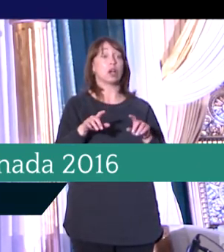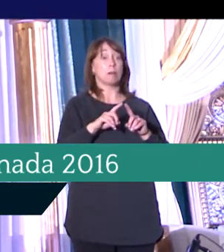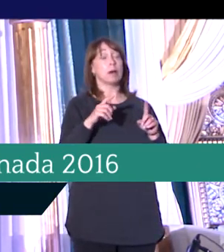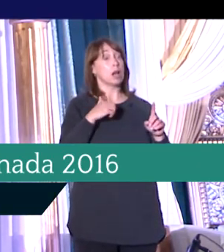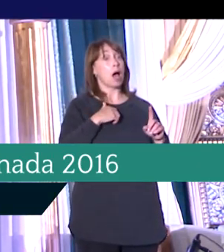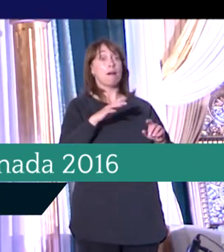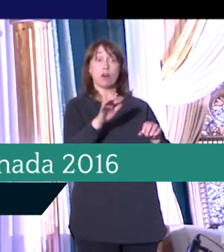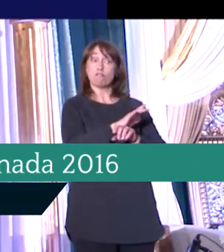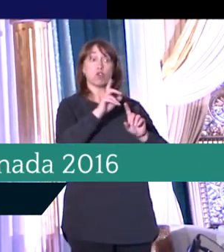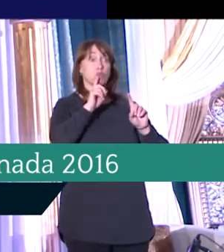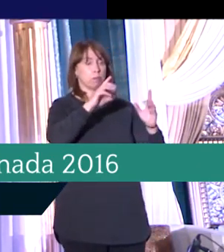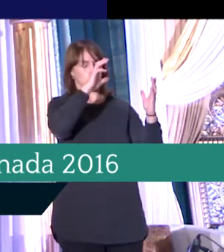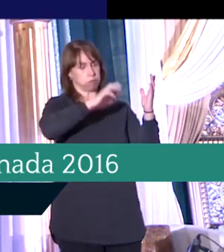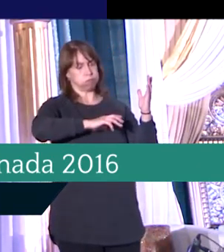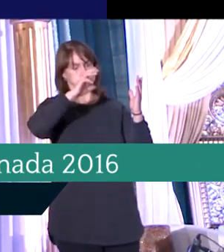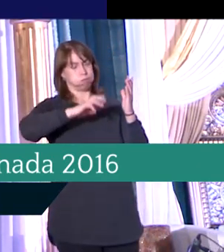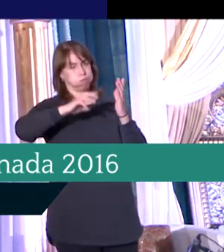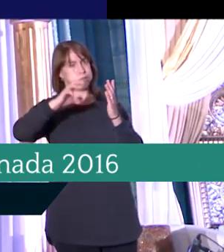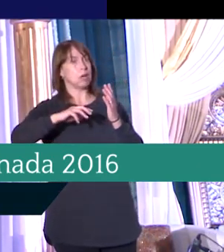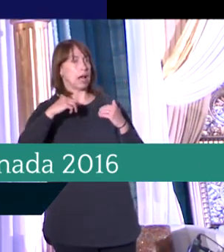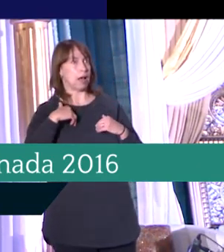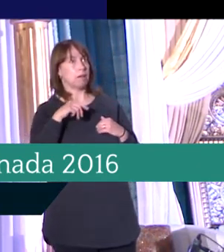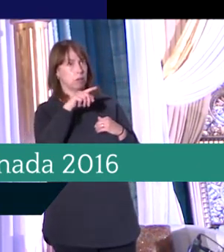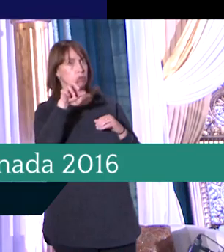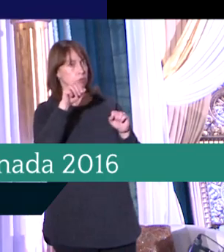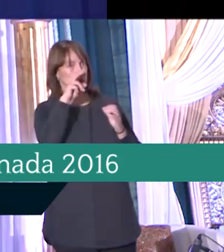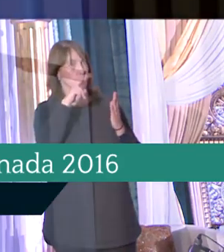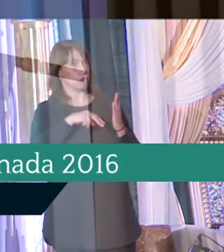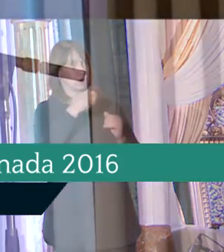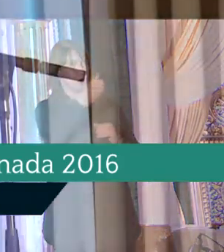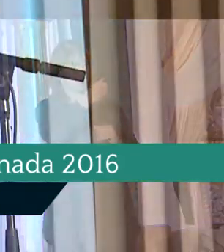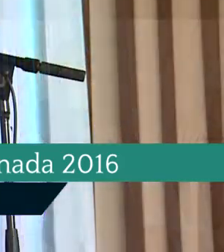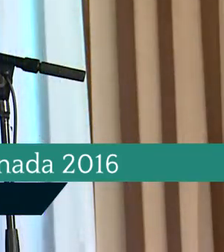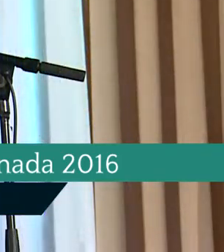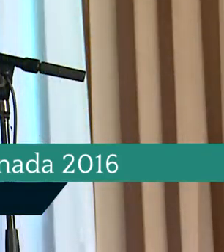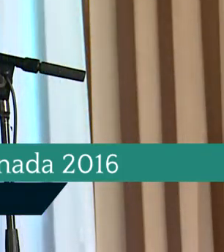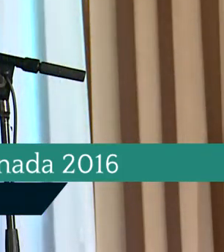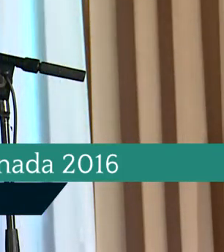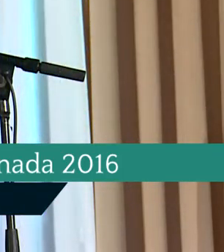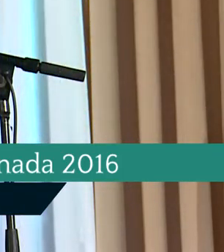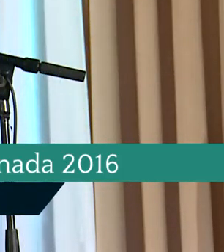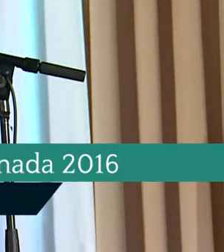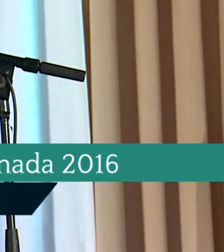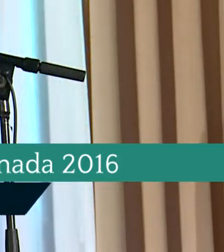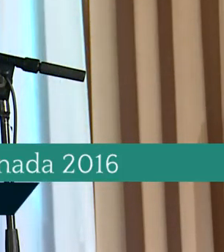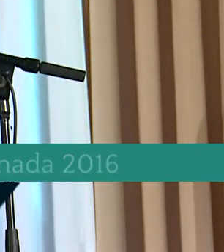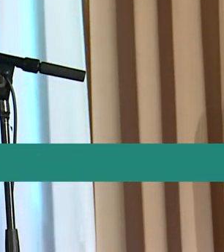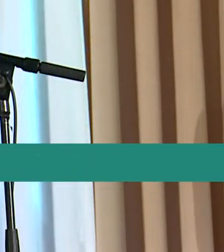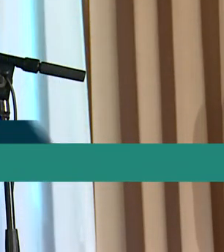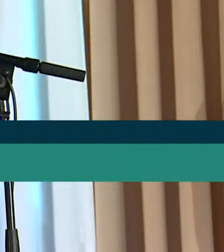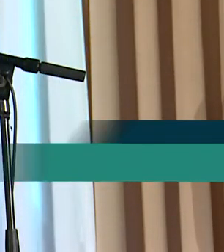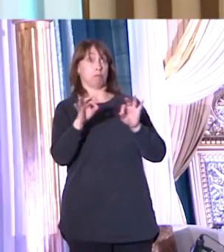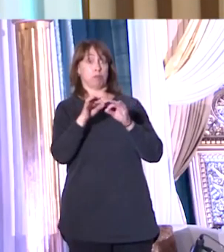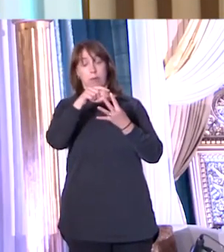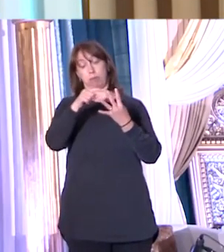available. But let me just leave you with four points which I think are perhaps the most important.